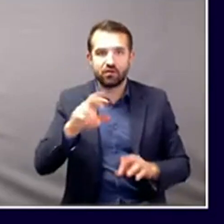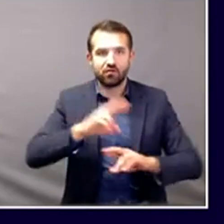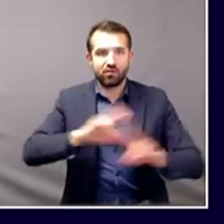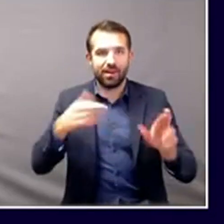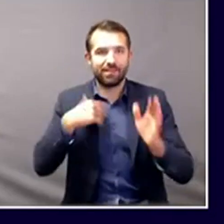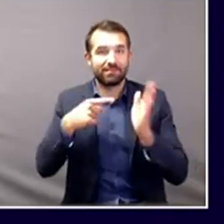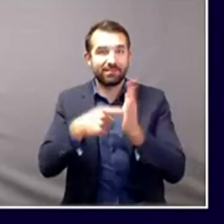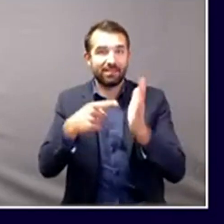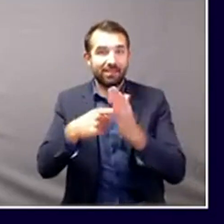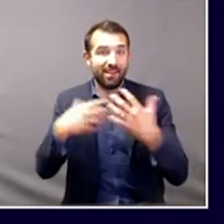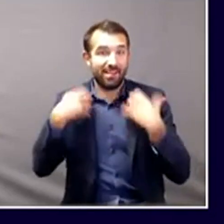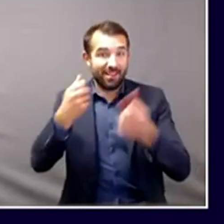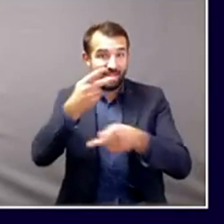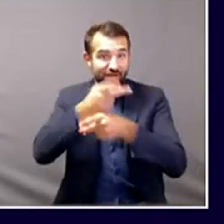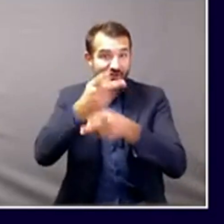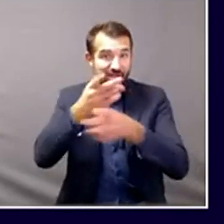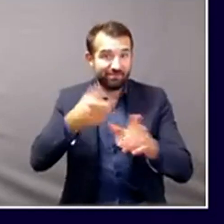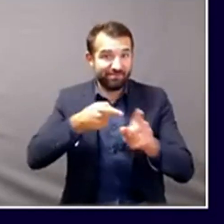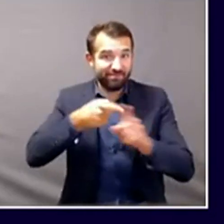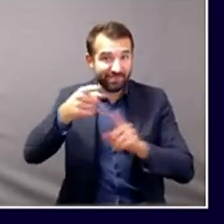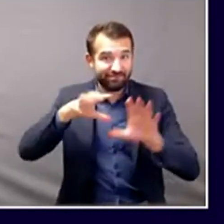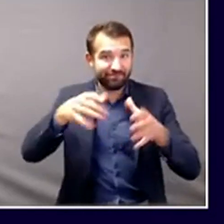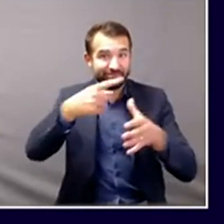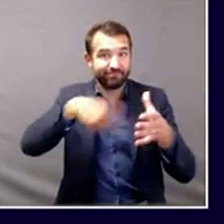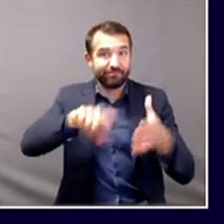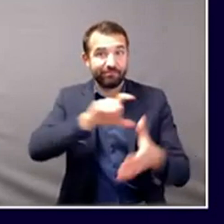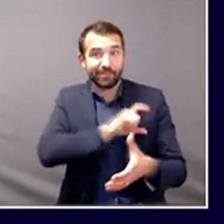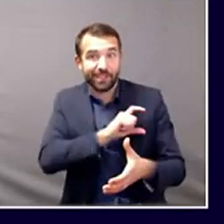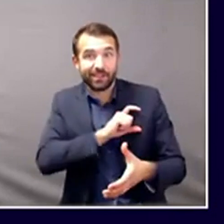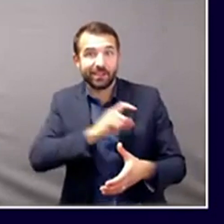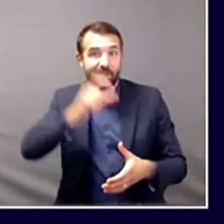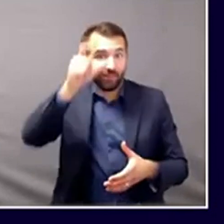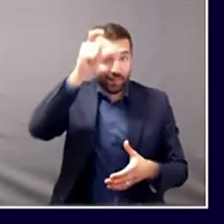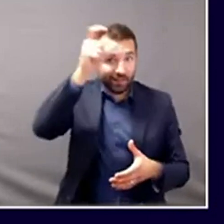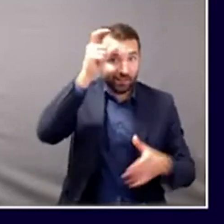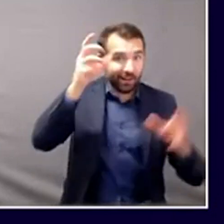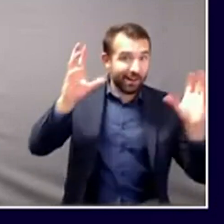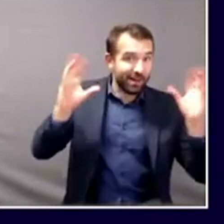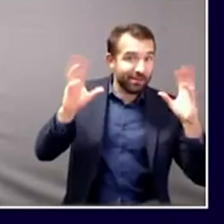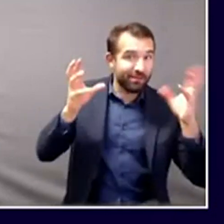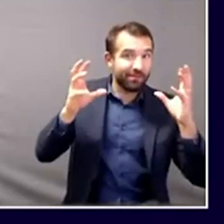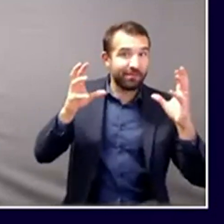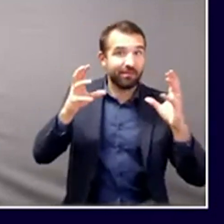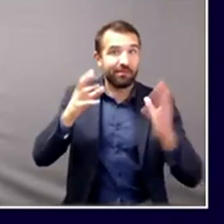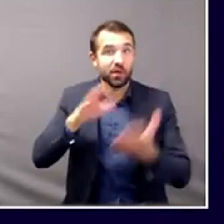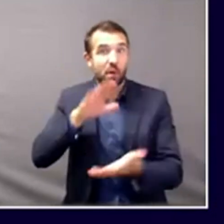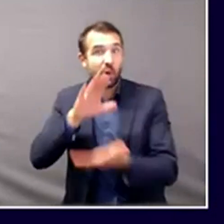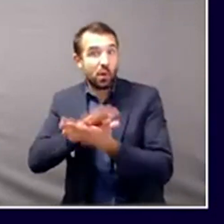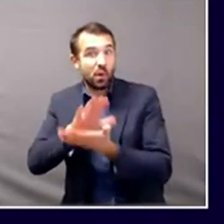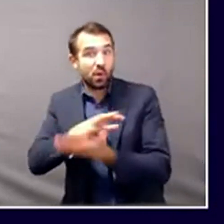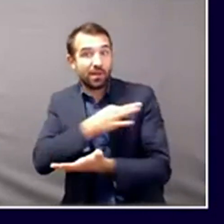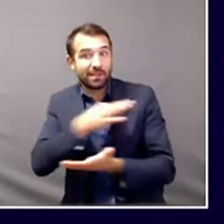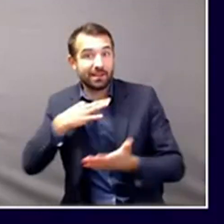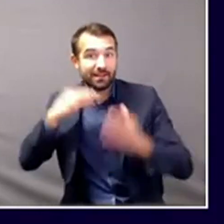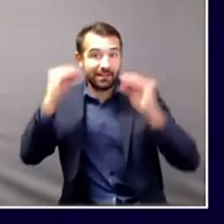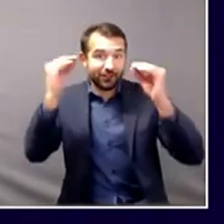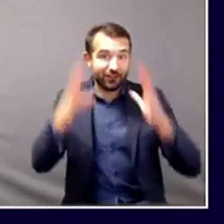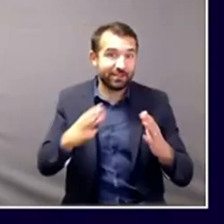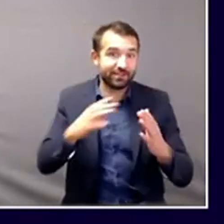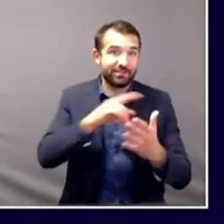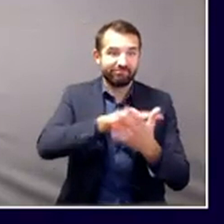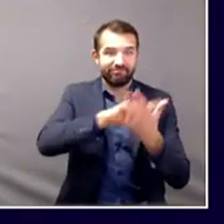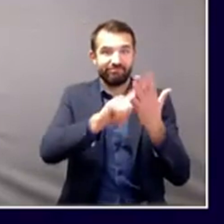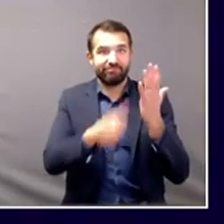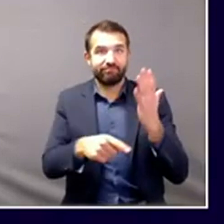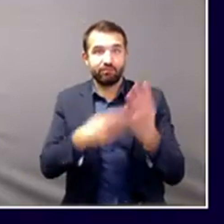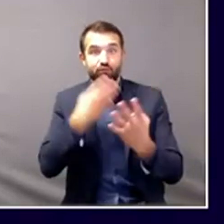law enforcement, and public safety personnel, first responders, and school staff. This also includes correctional facilities, which